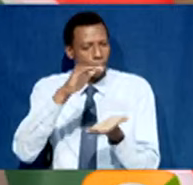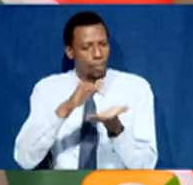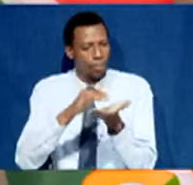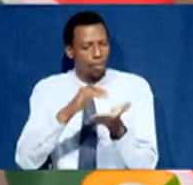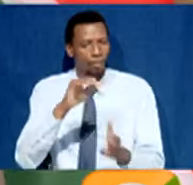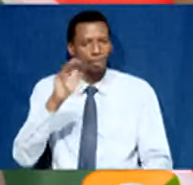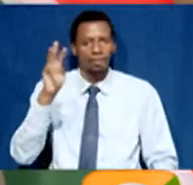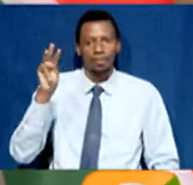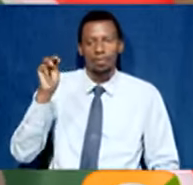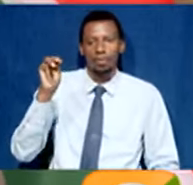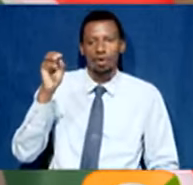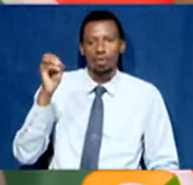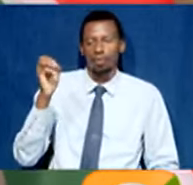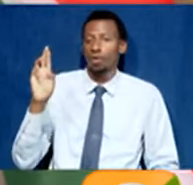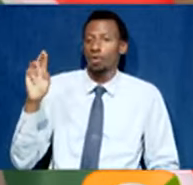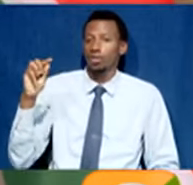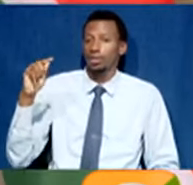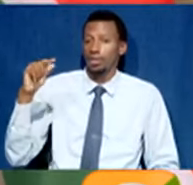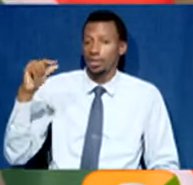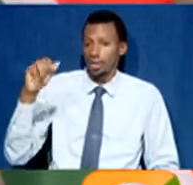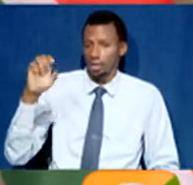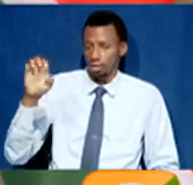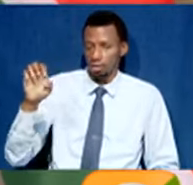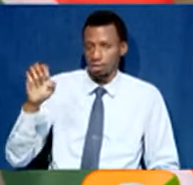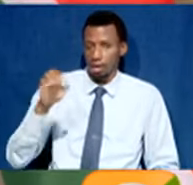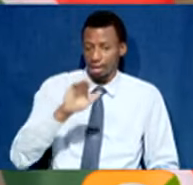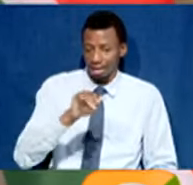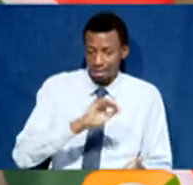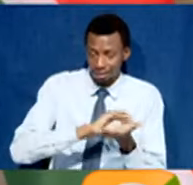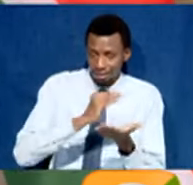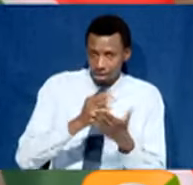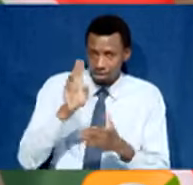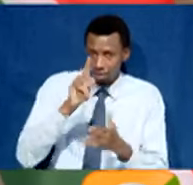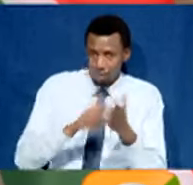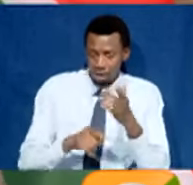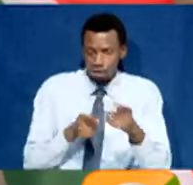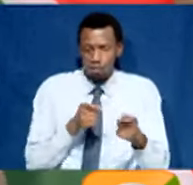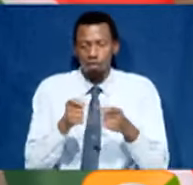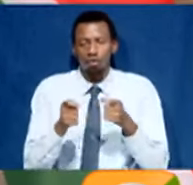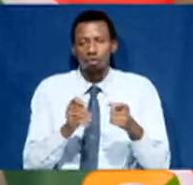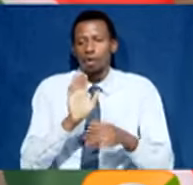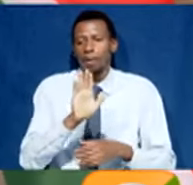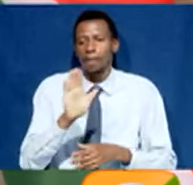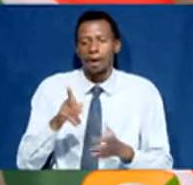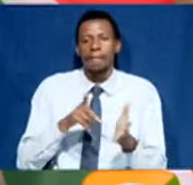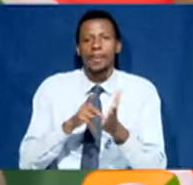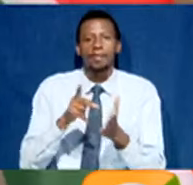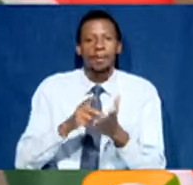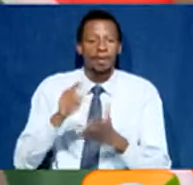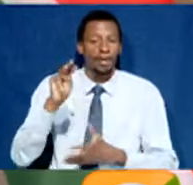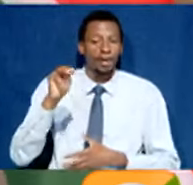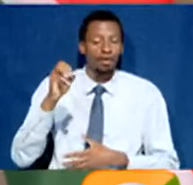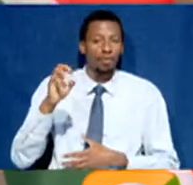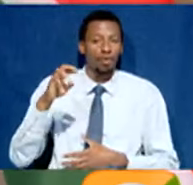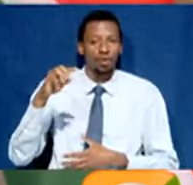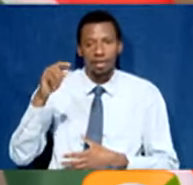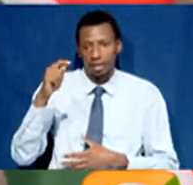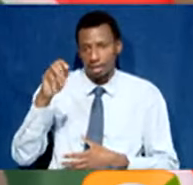the fund to mitigate the mortgage that you pay. And it is now gazetted